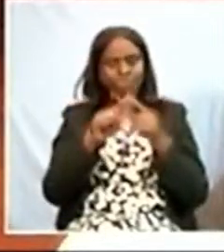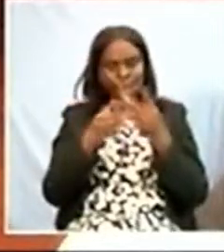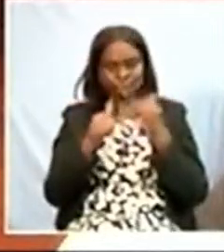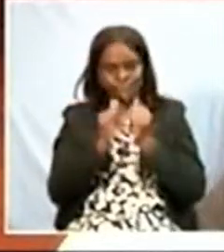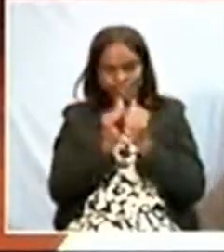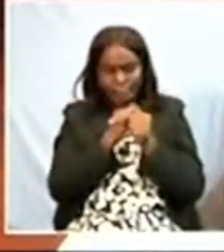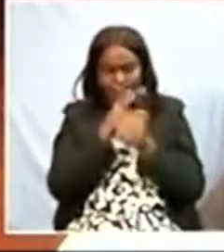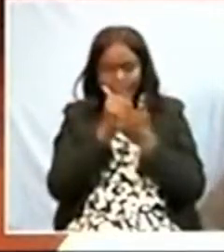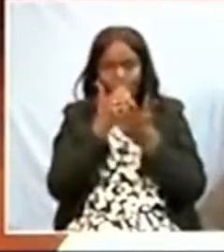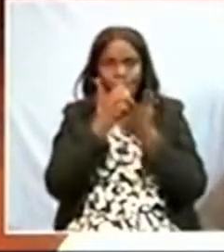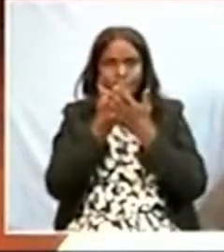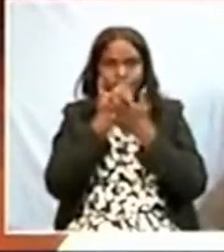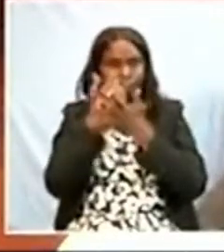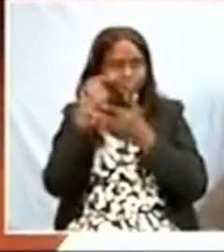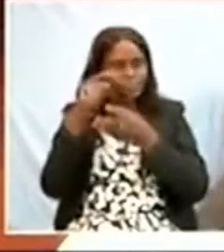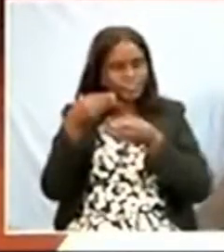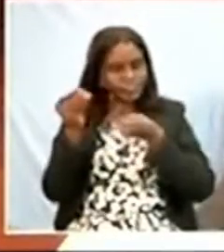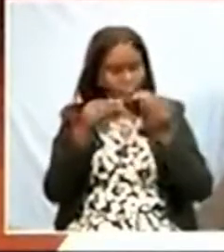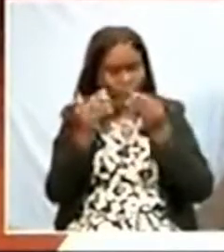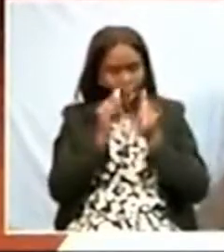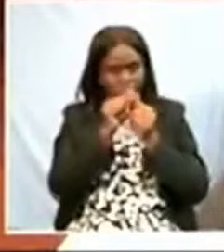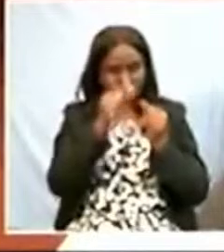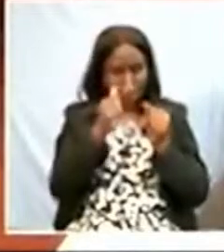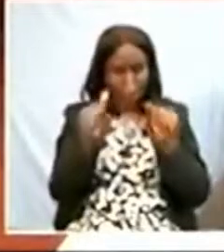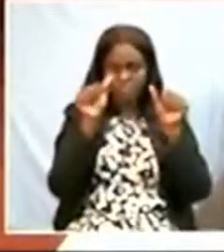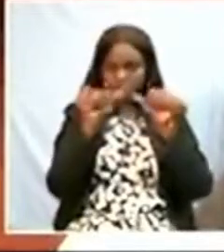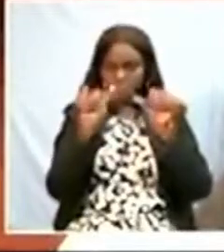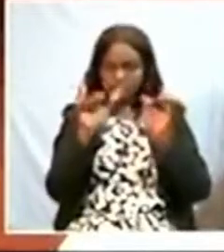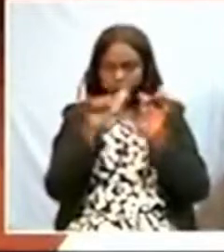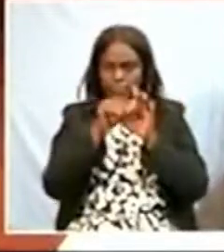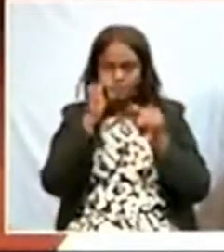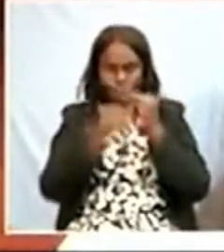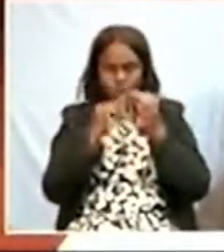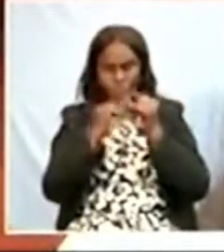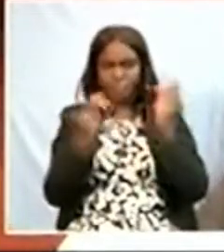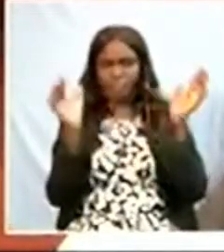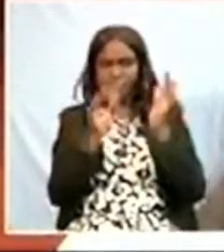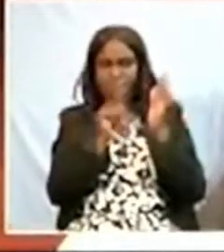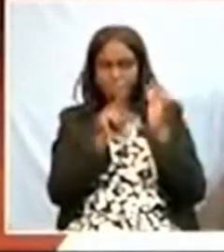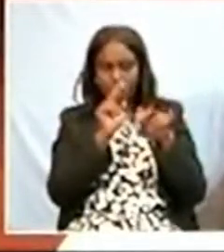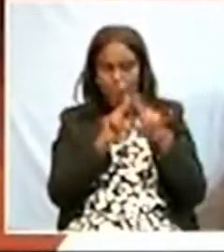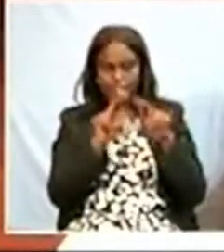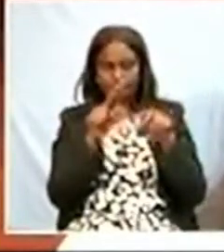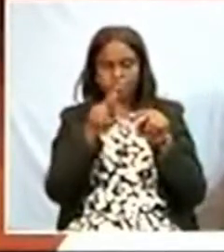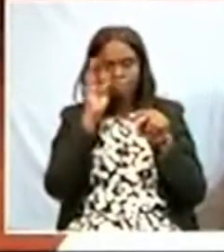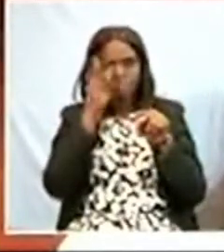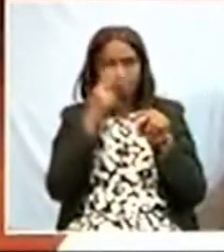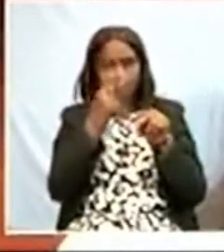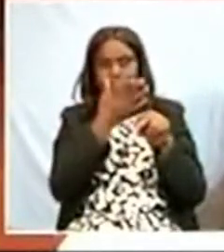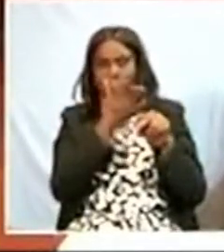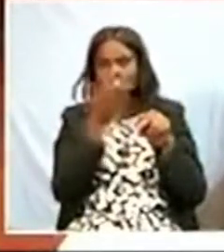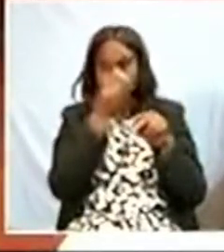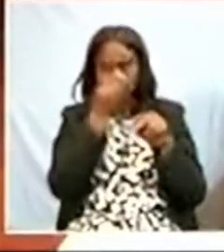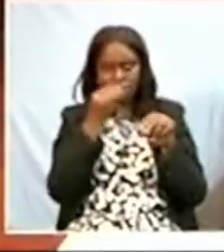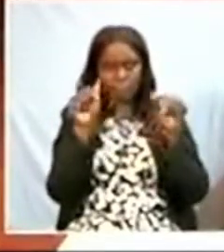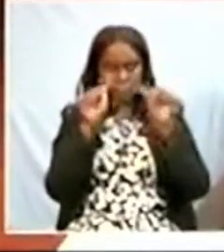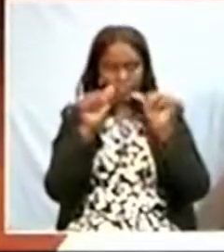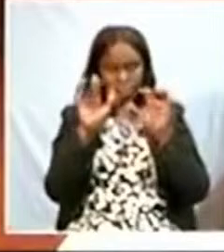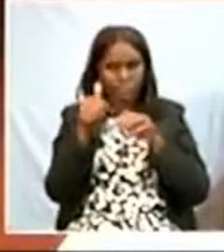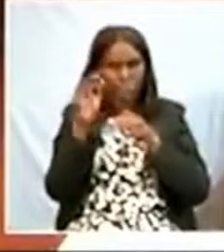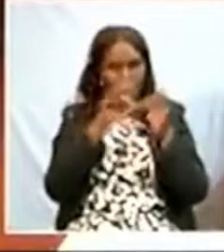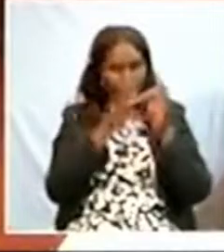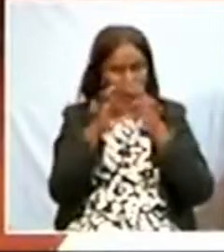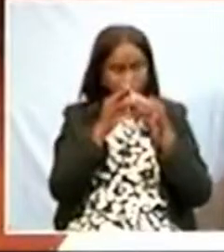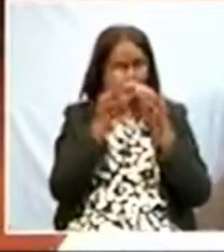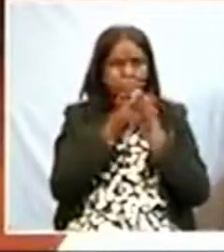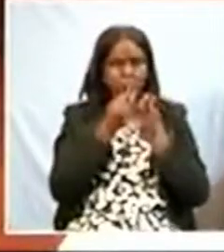terms of the evidence for expenditure and everything, the audit, on the last quorum, Chair, you will notice that the audit highlighted an